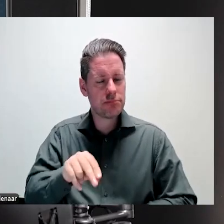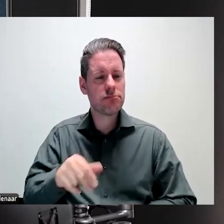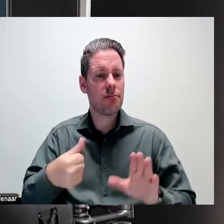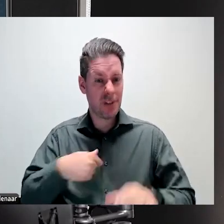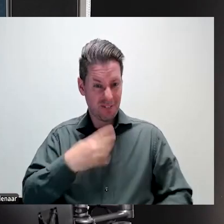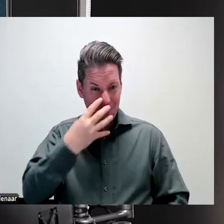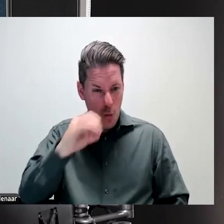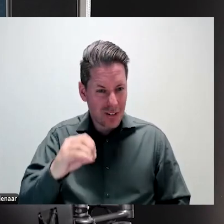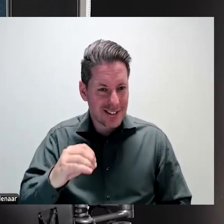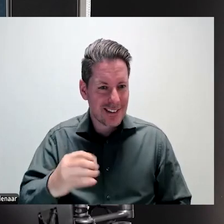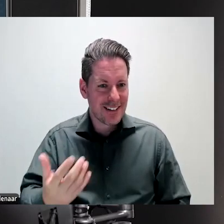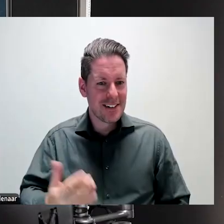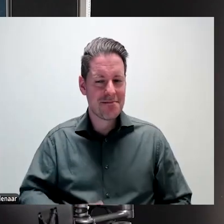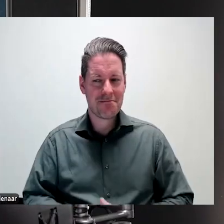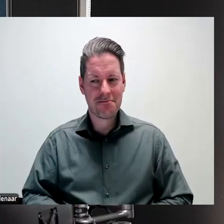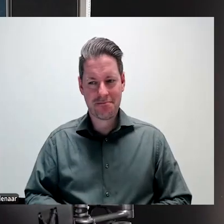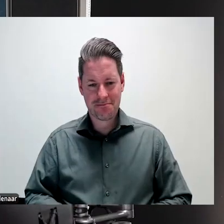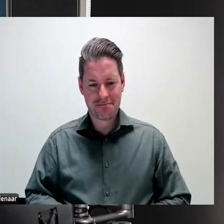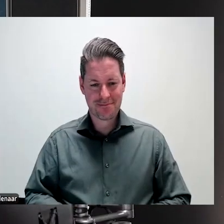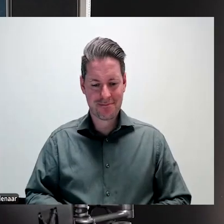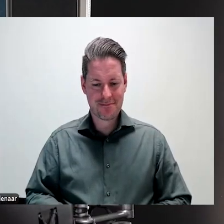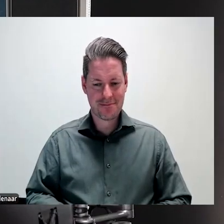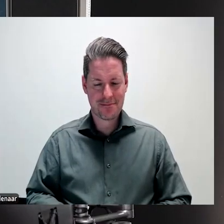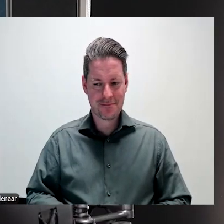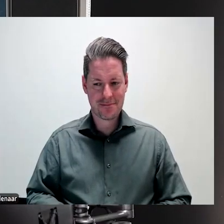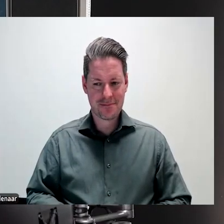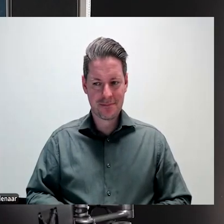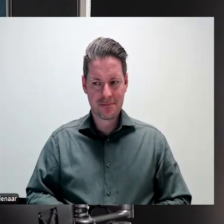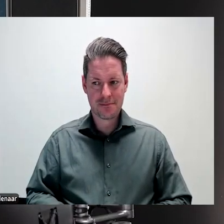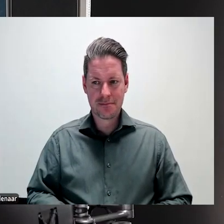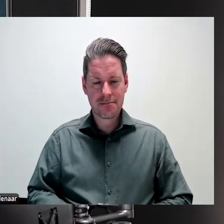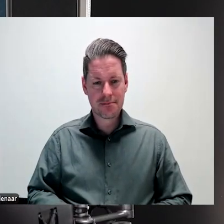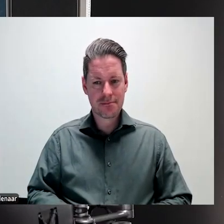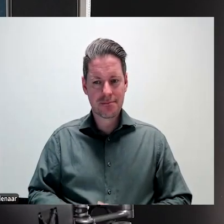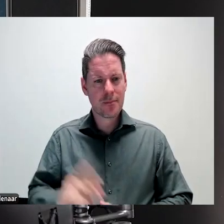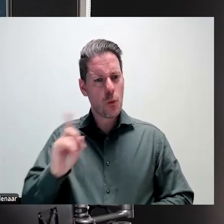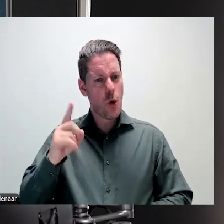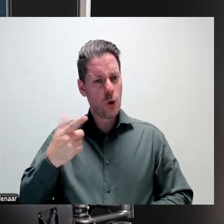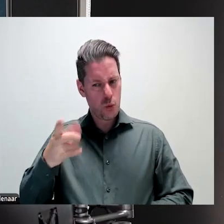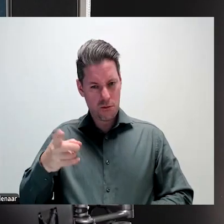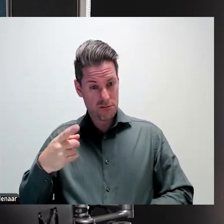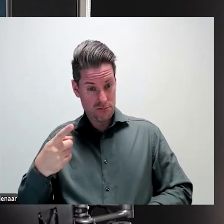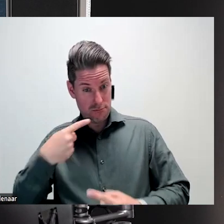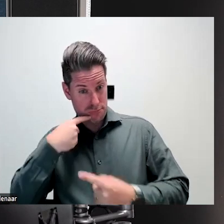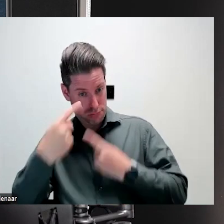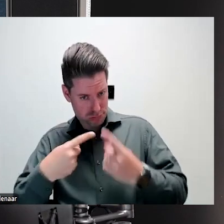absolutely. What would you like people to take away from today, Ian?